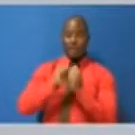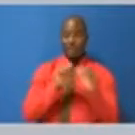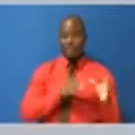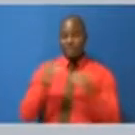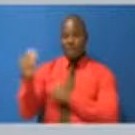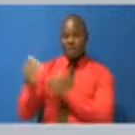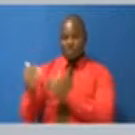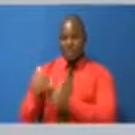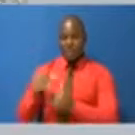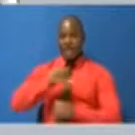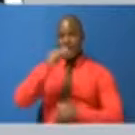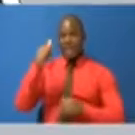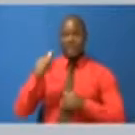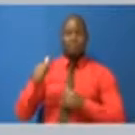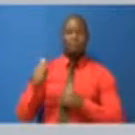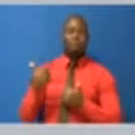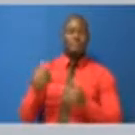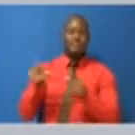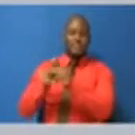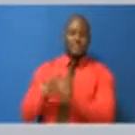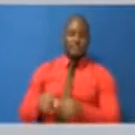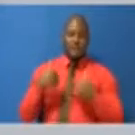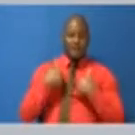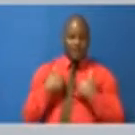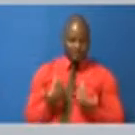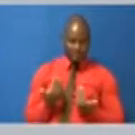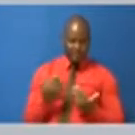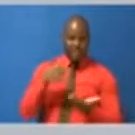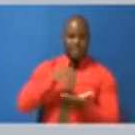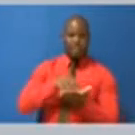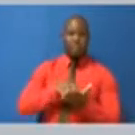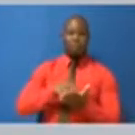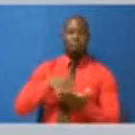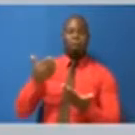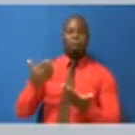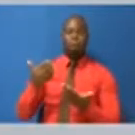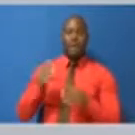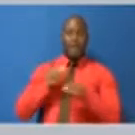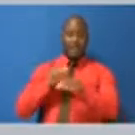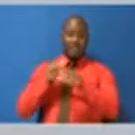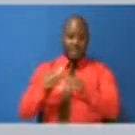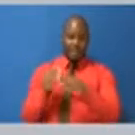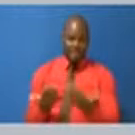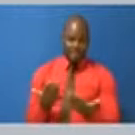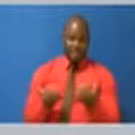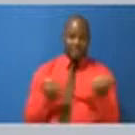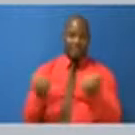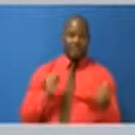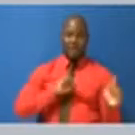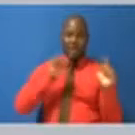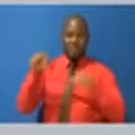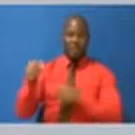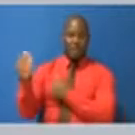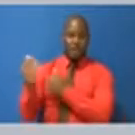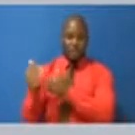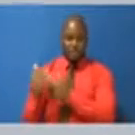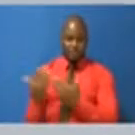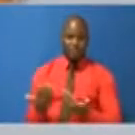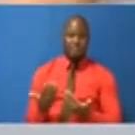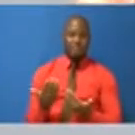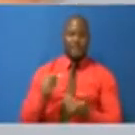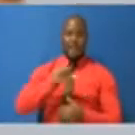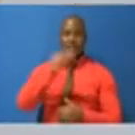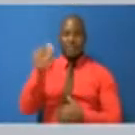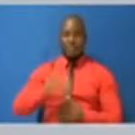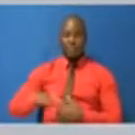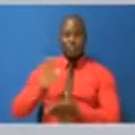come closing over to the other side we have there's little load whereby the traffic the vehicles will come and close to the